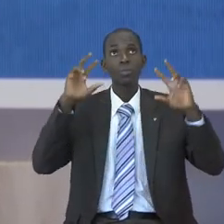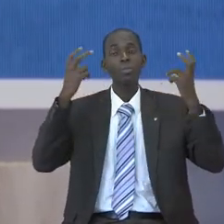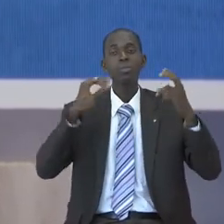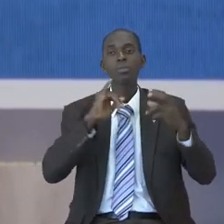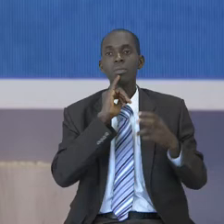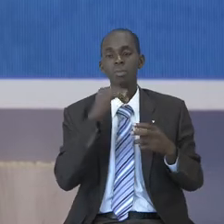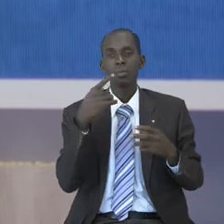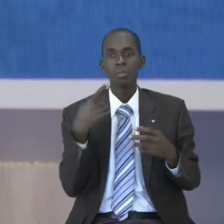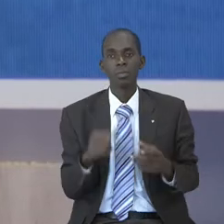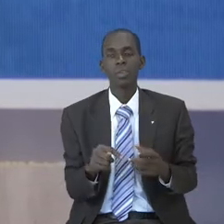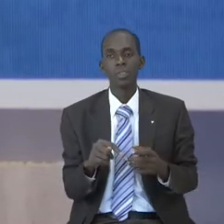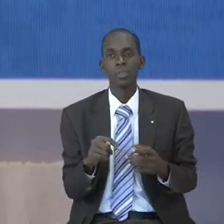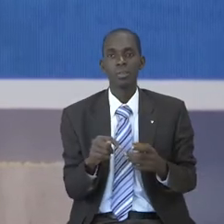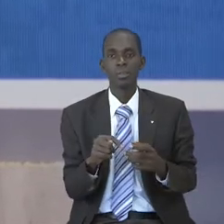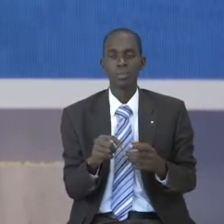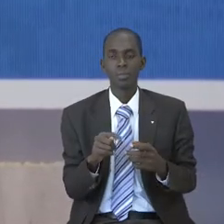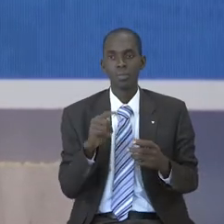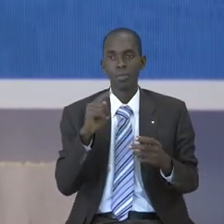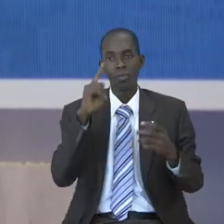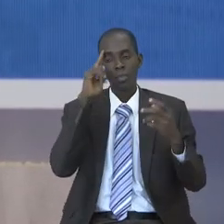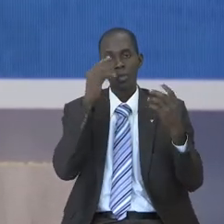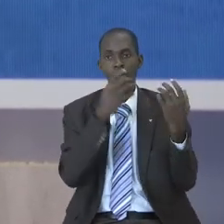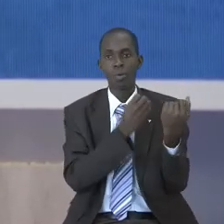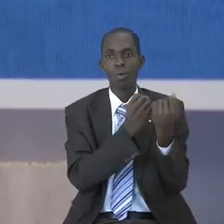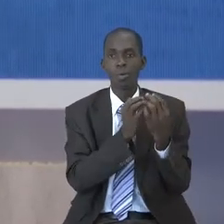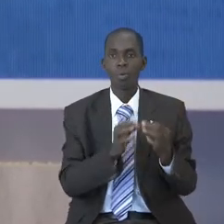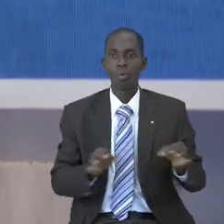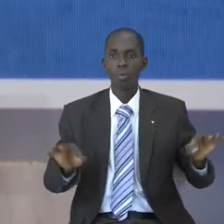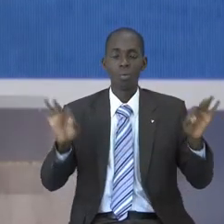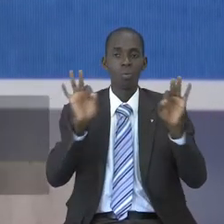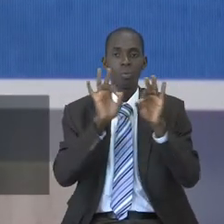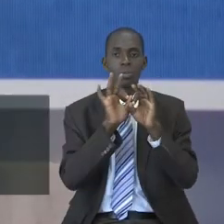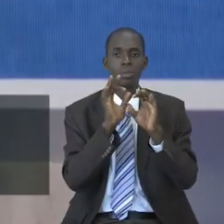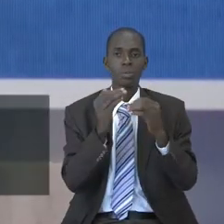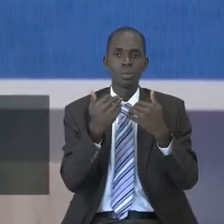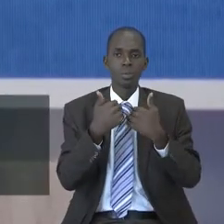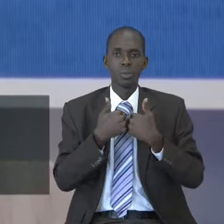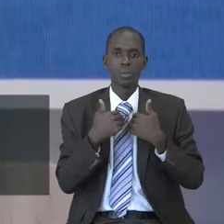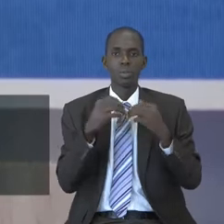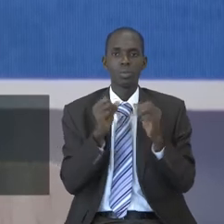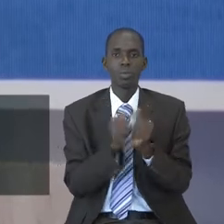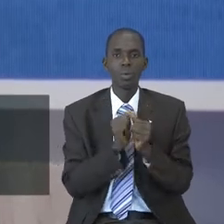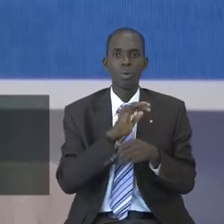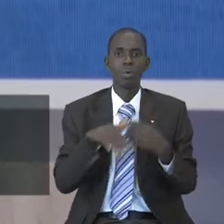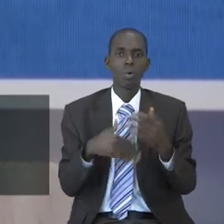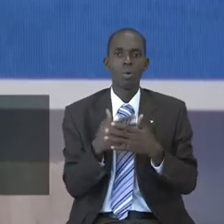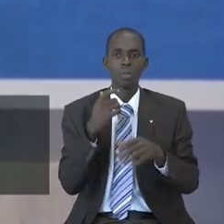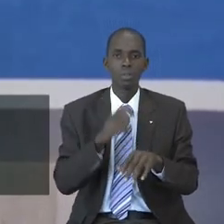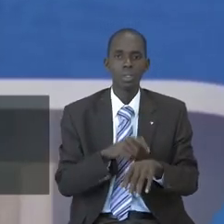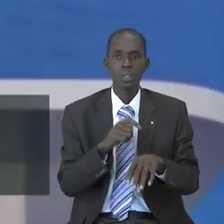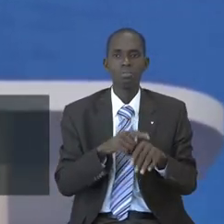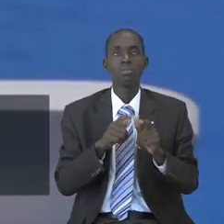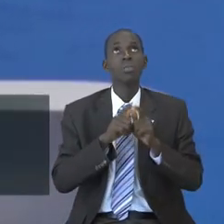trustworthy possessor with all time supernatural sovereignty. He